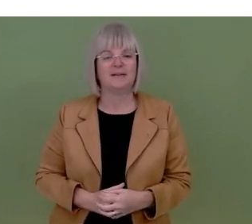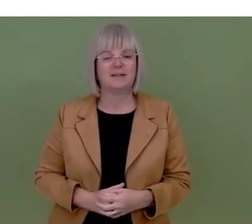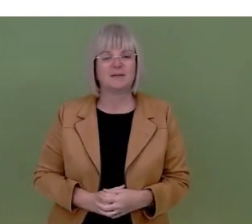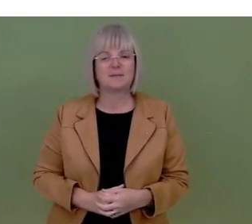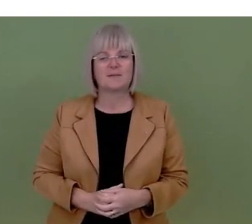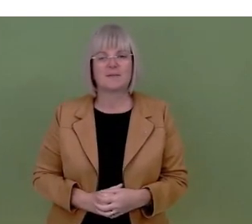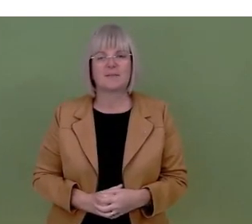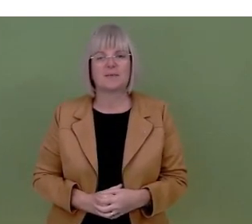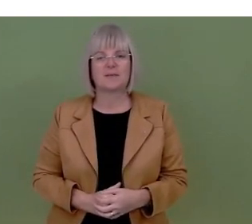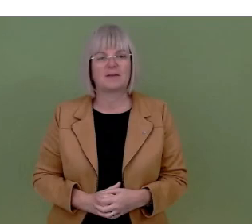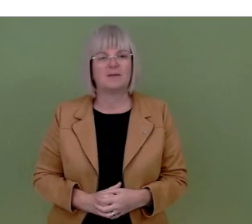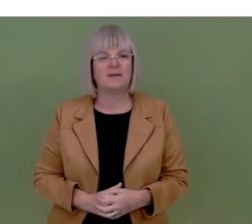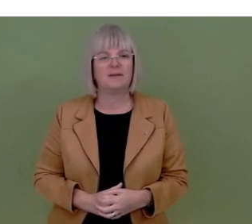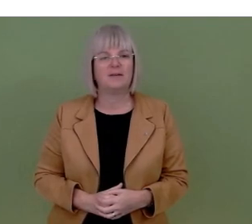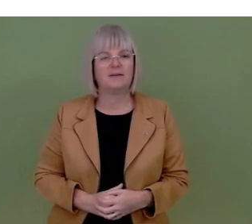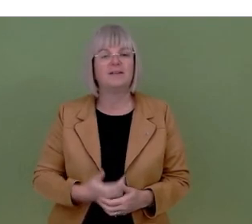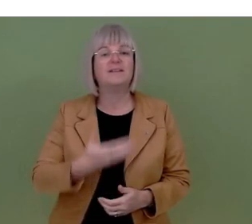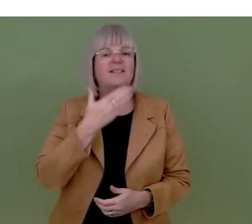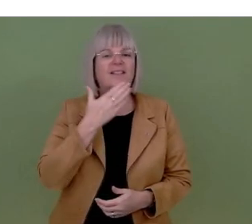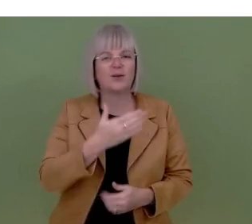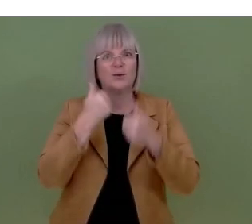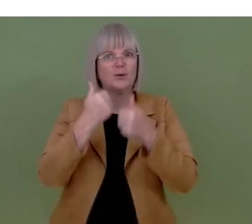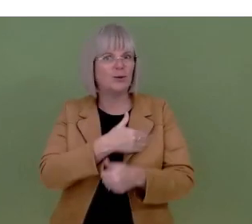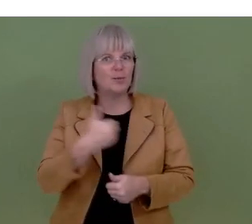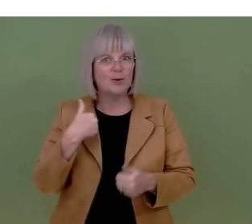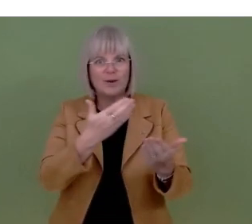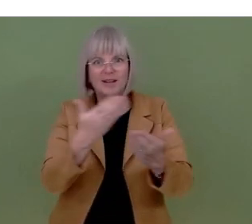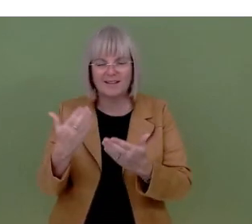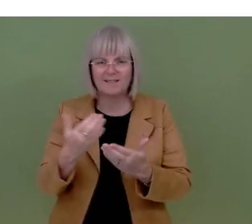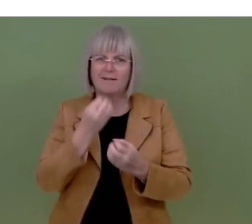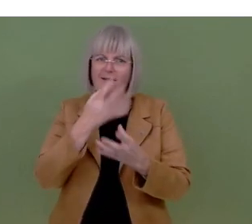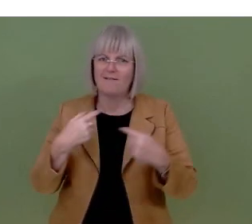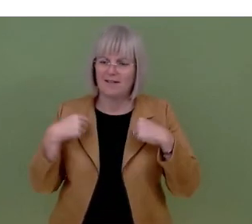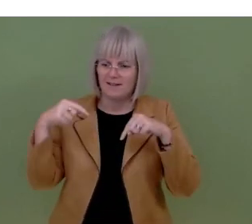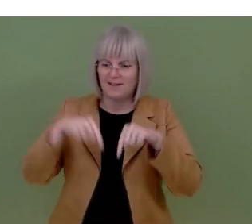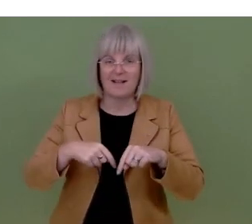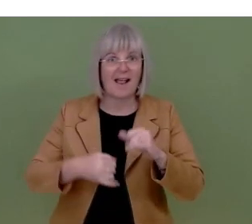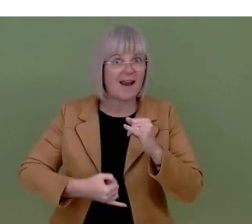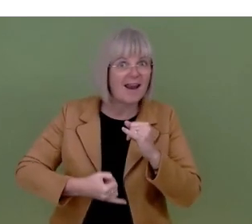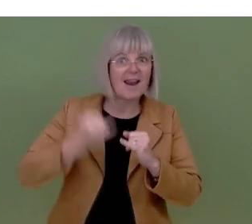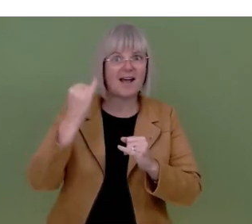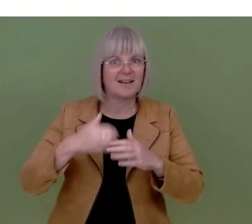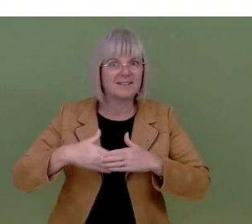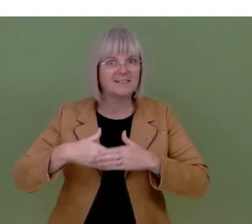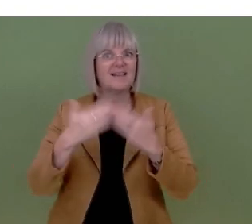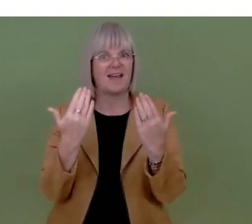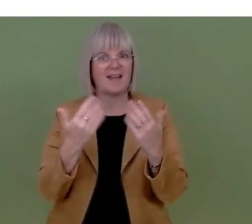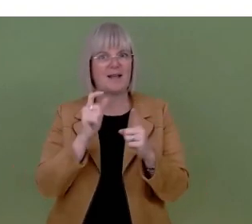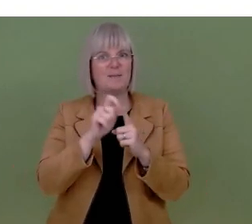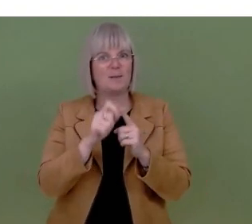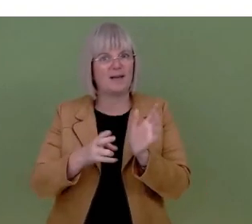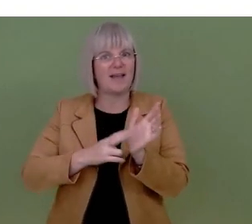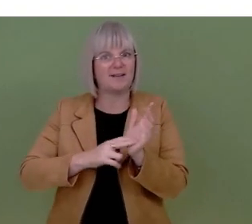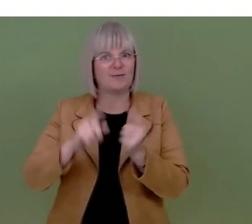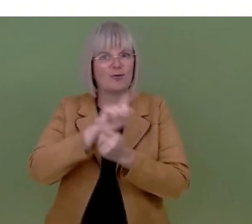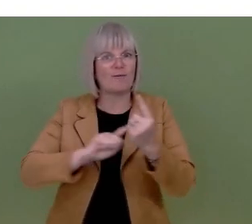Thank you, Lucie, and good morning, everybody. It's lovely to be here on our final day of PPN Conference